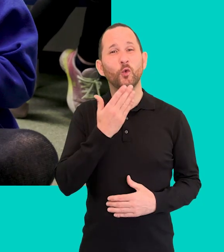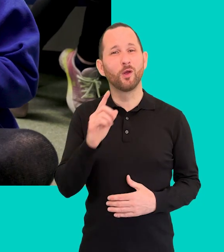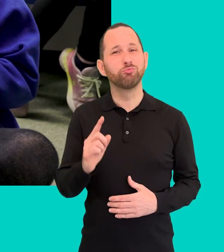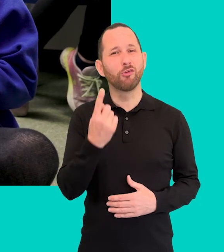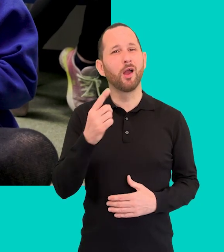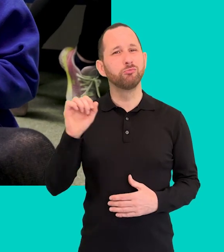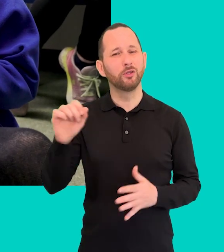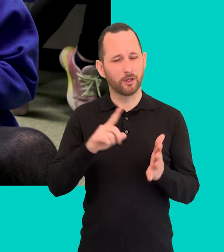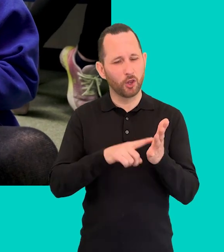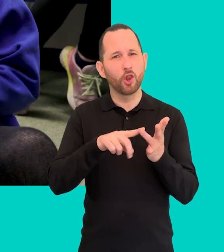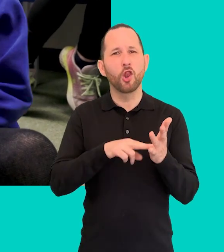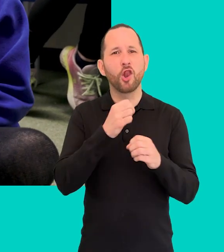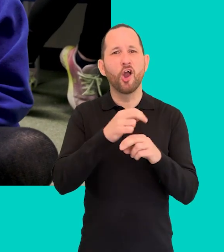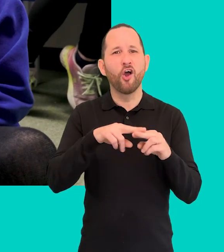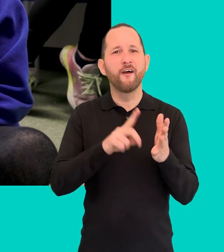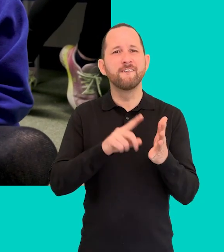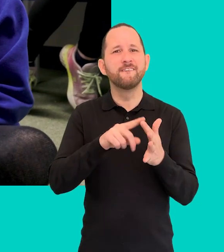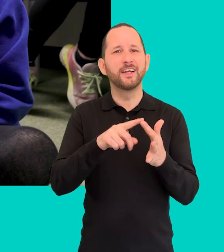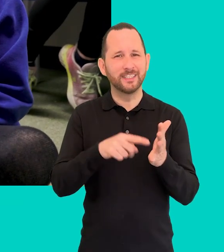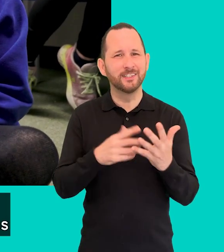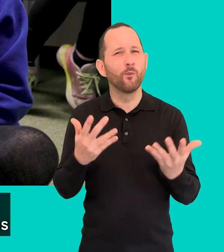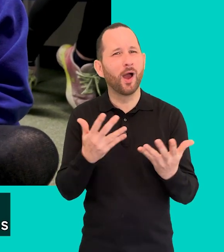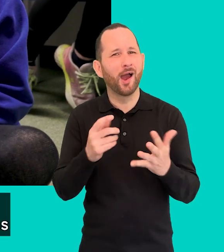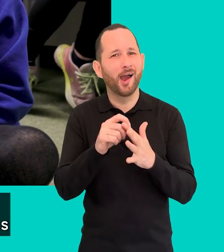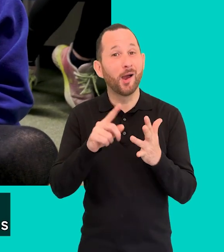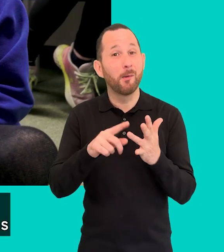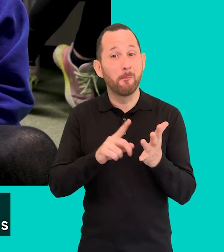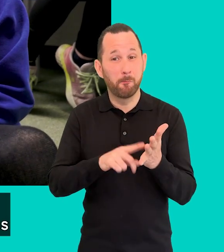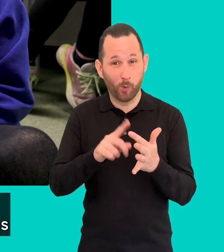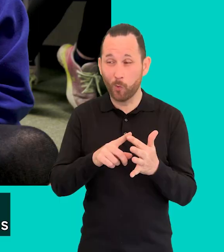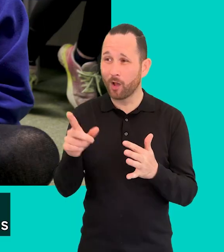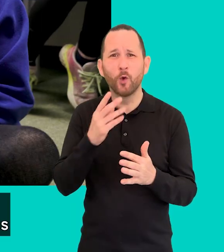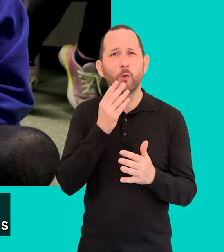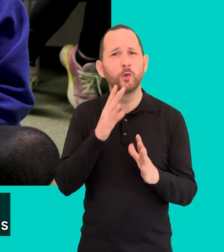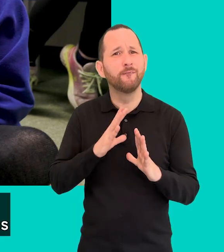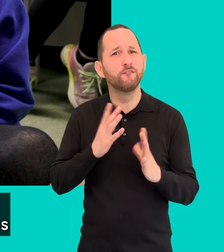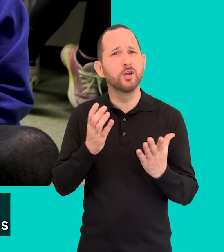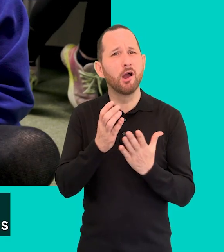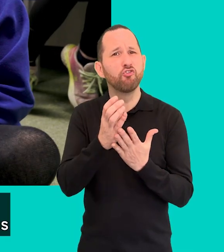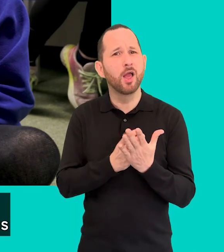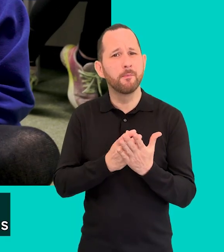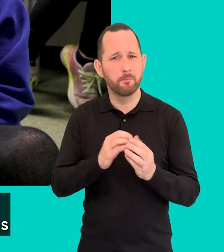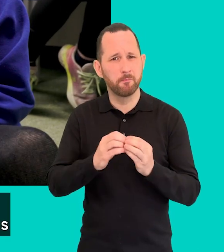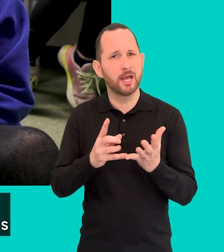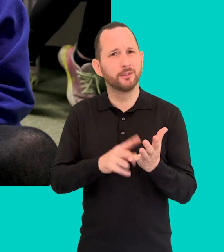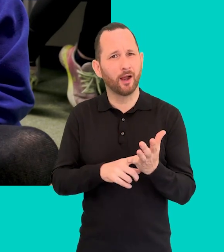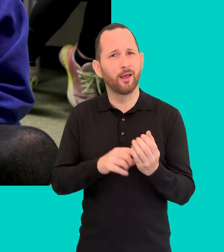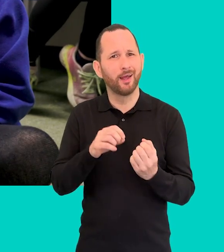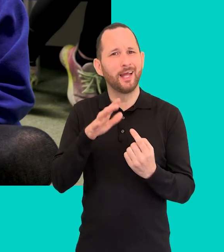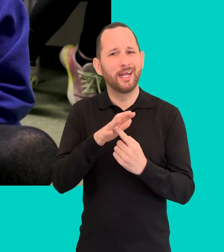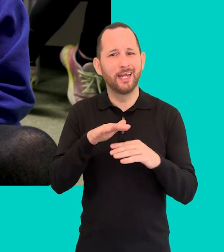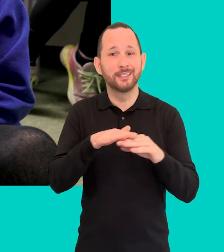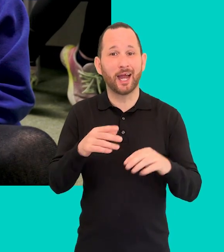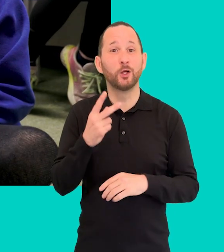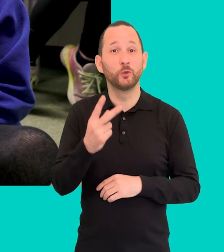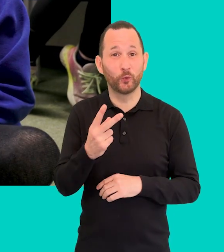Longfleet Primary School in Poole is using our free BSL curriculum to teach British Sign Language to Key Stage 2 pupils with no previous experience